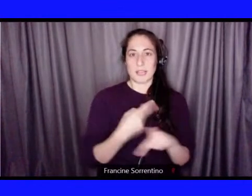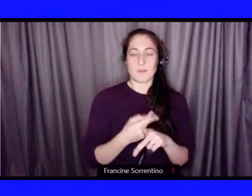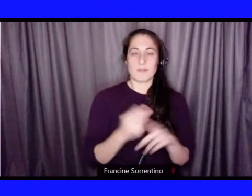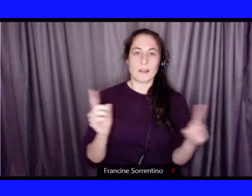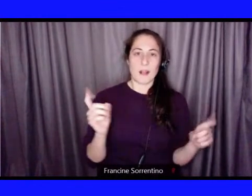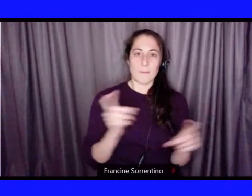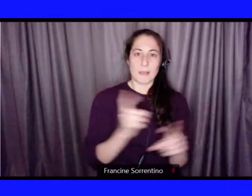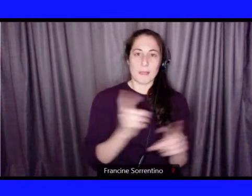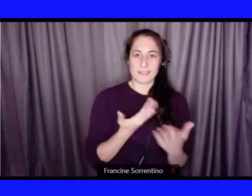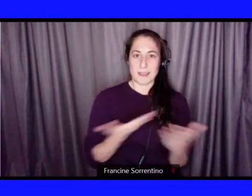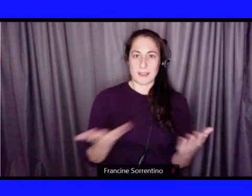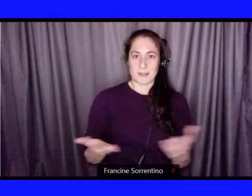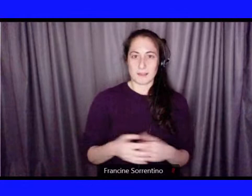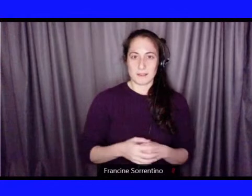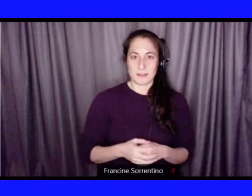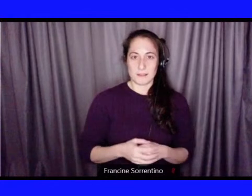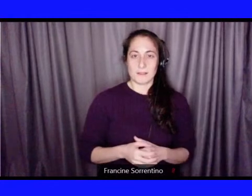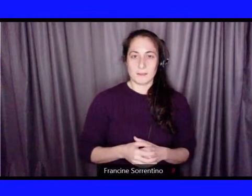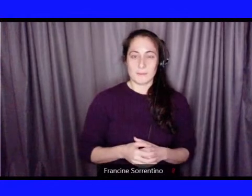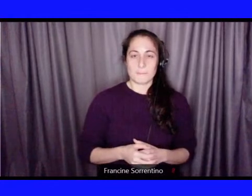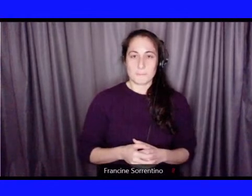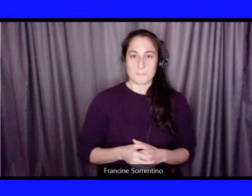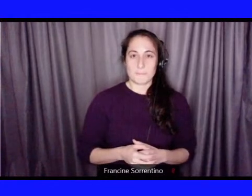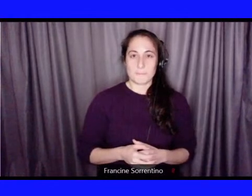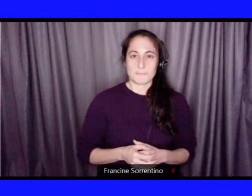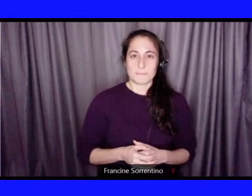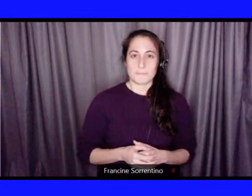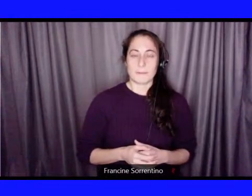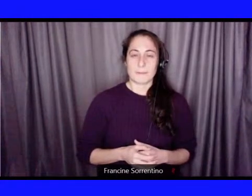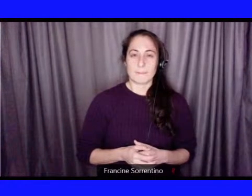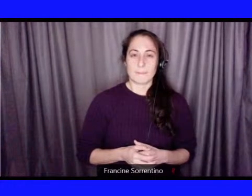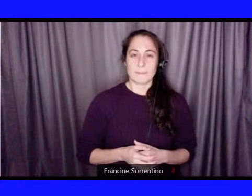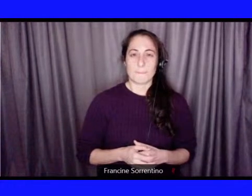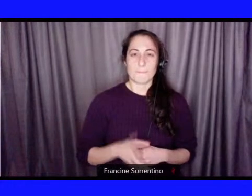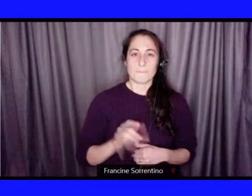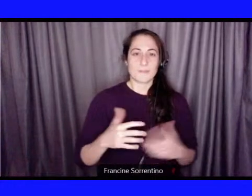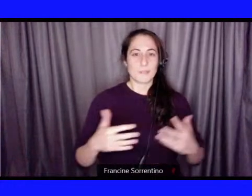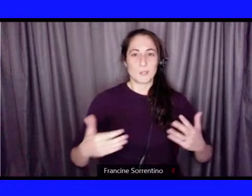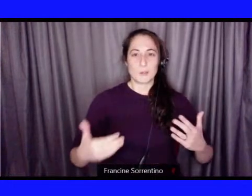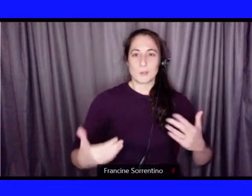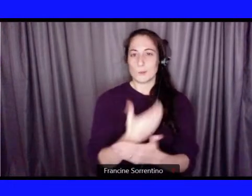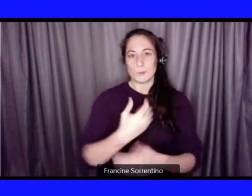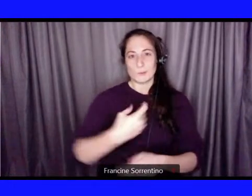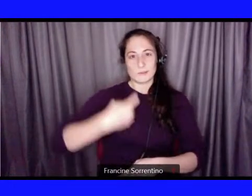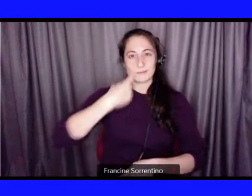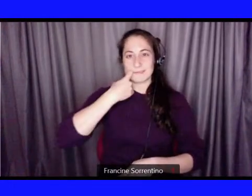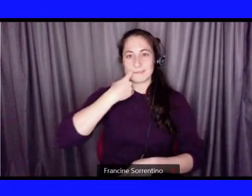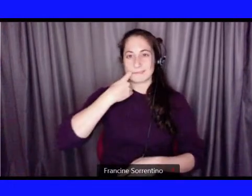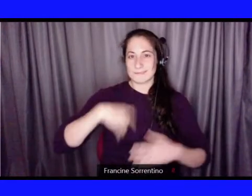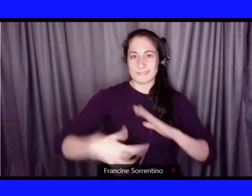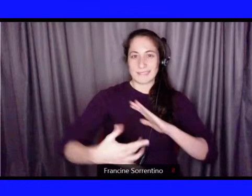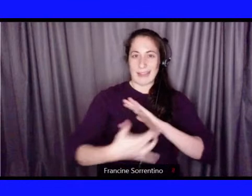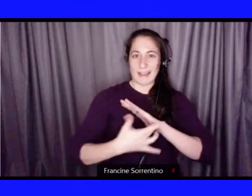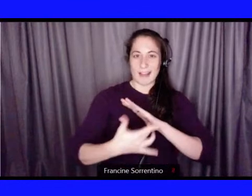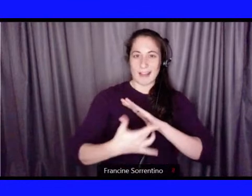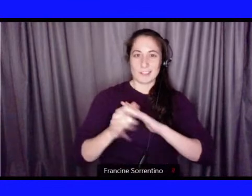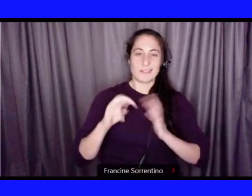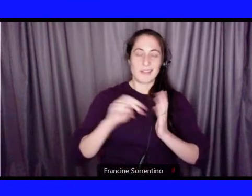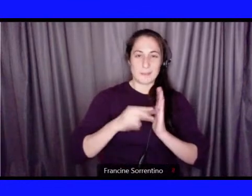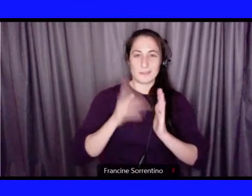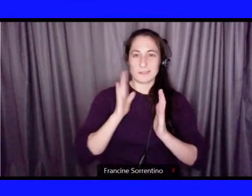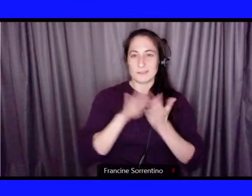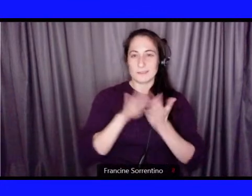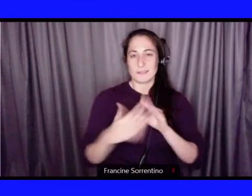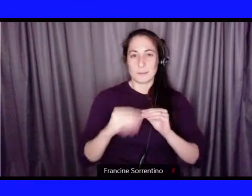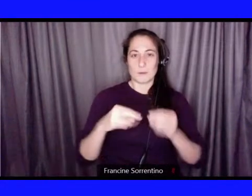1,700. Okay. So we're about 42% of the way towards the final goal. Okay,